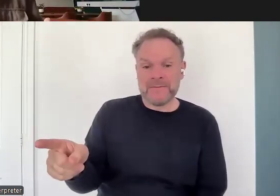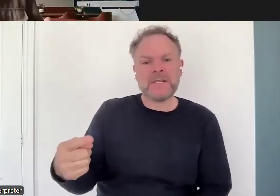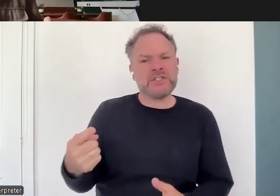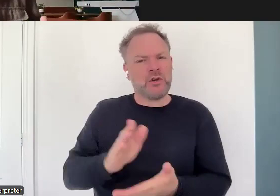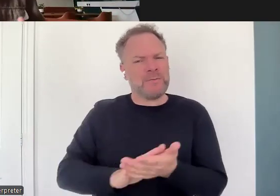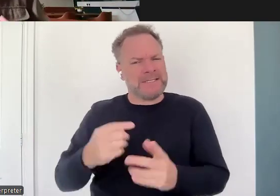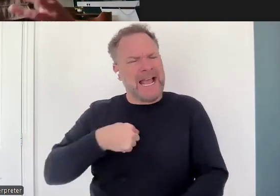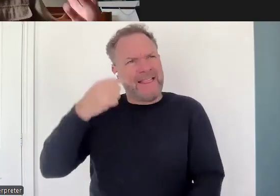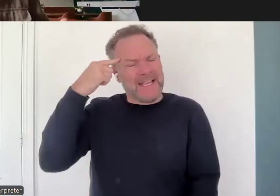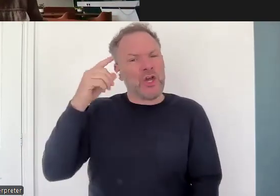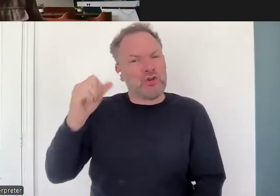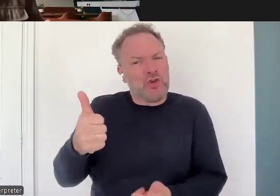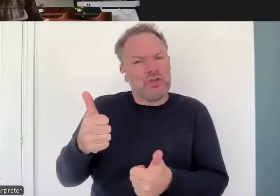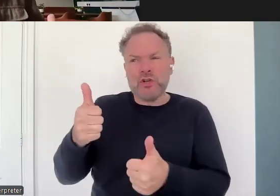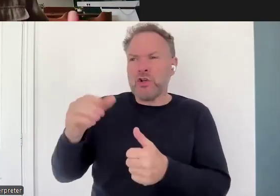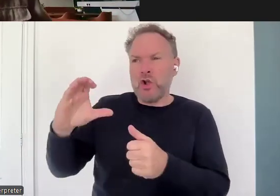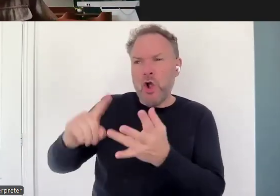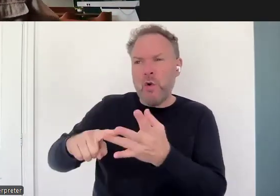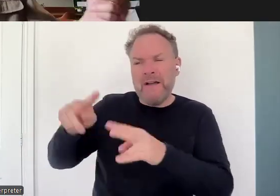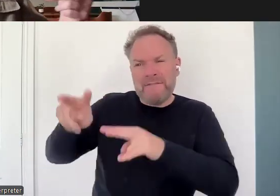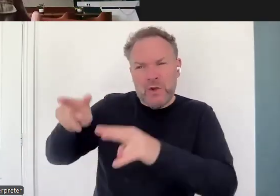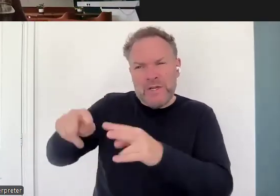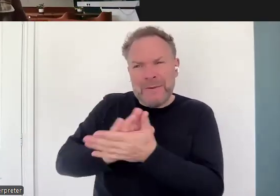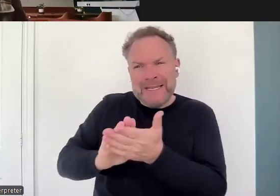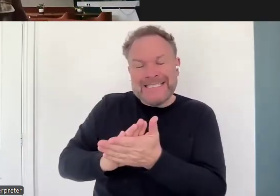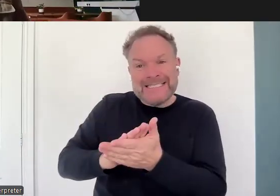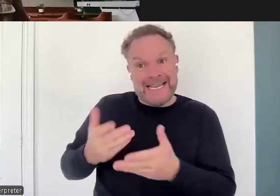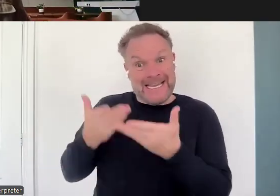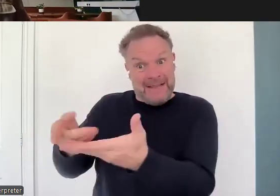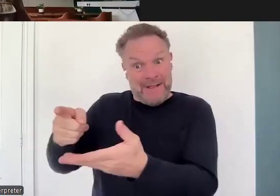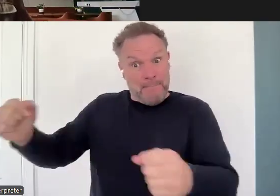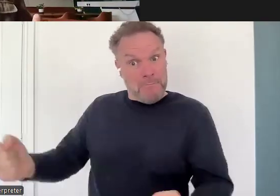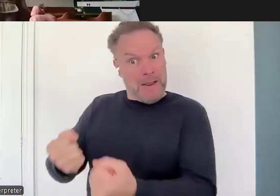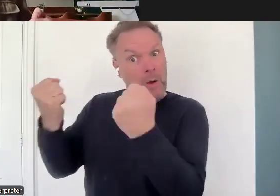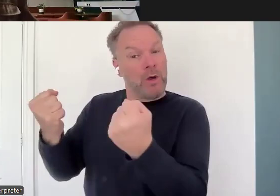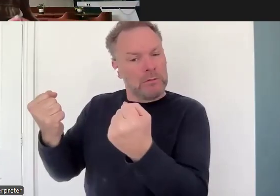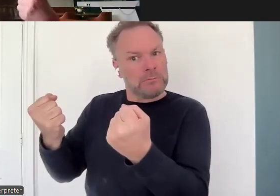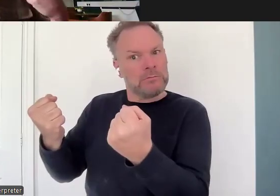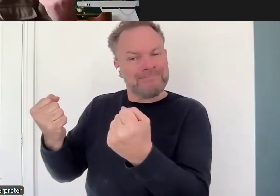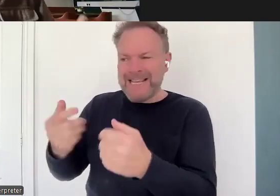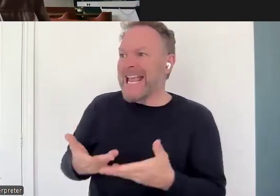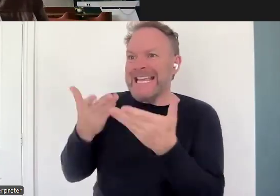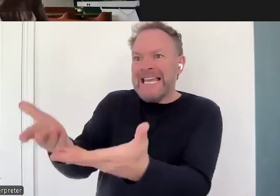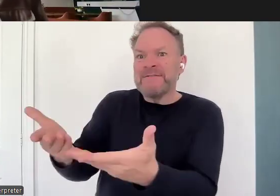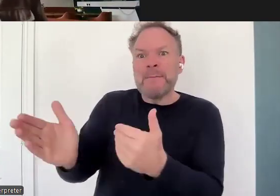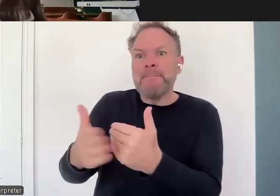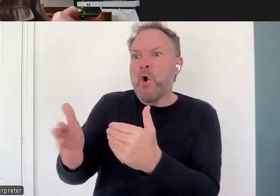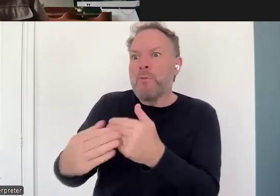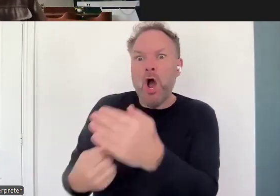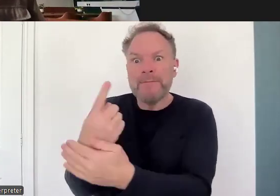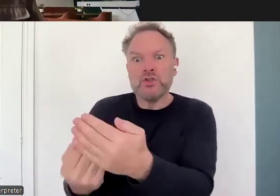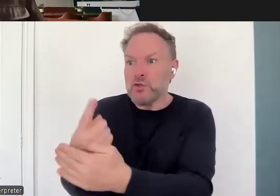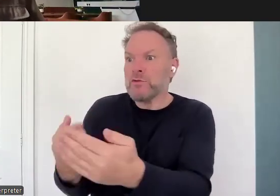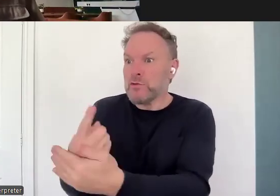me is an experience which actually empowers people. It gives them more opportunities to